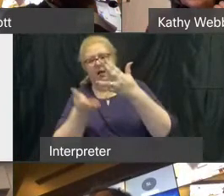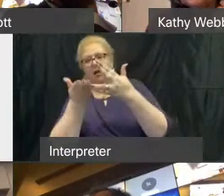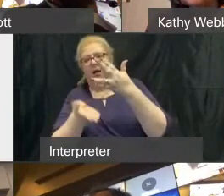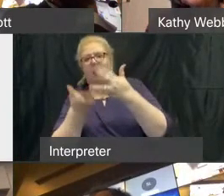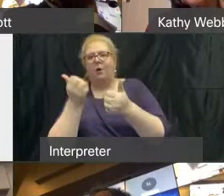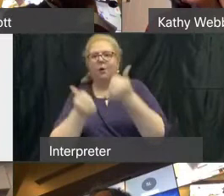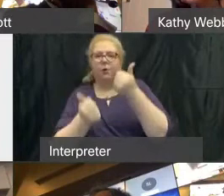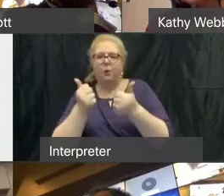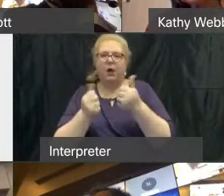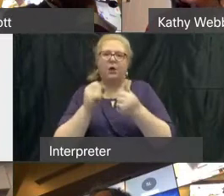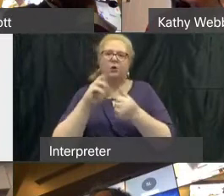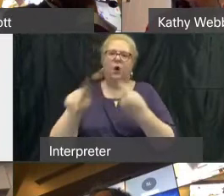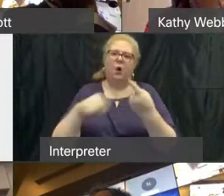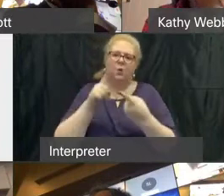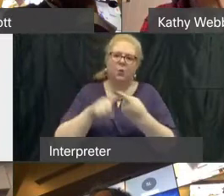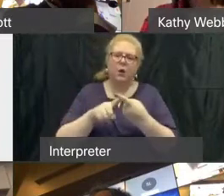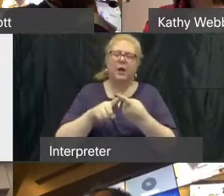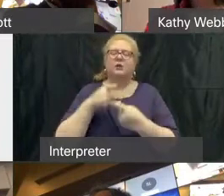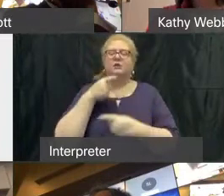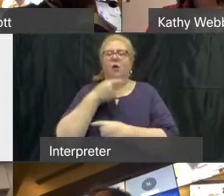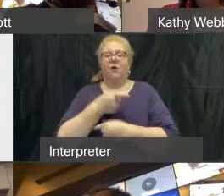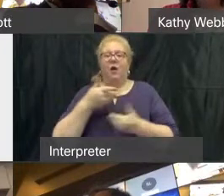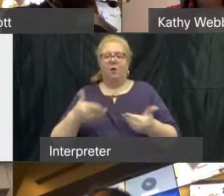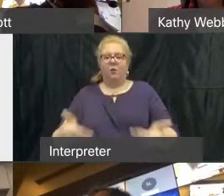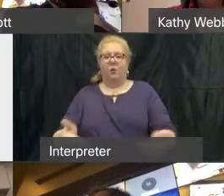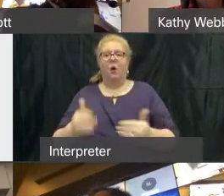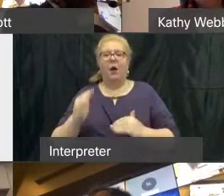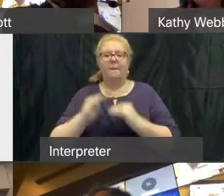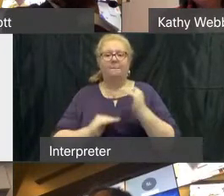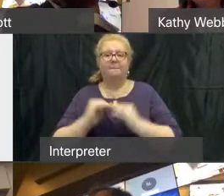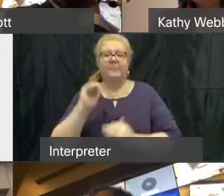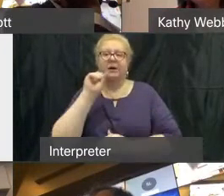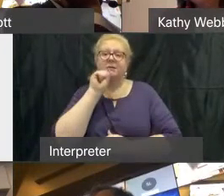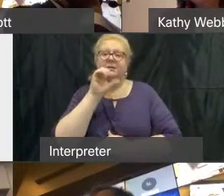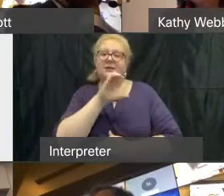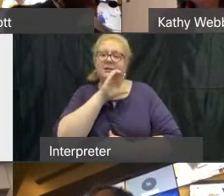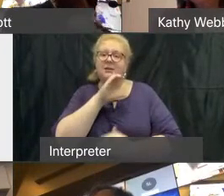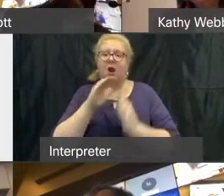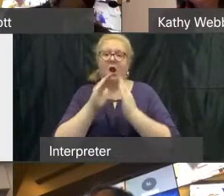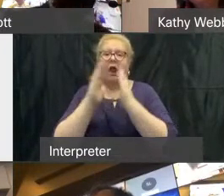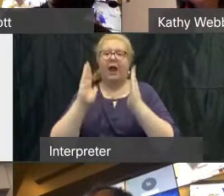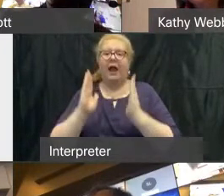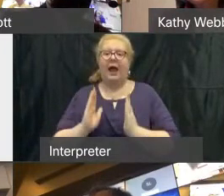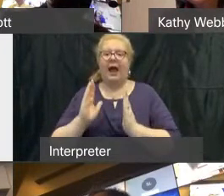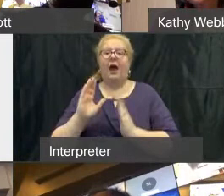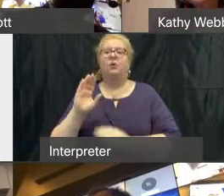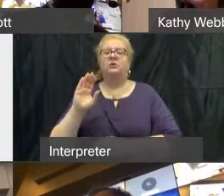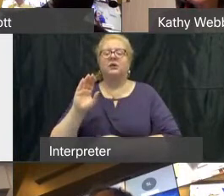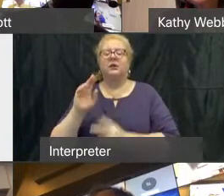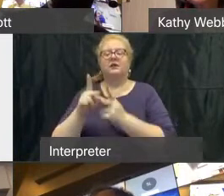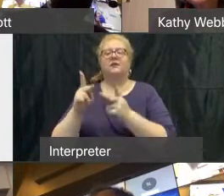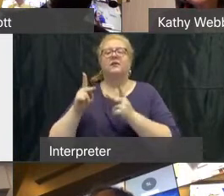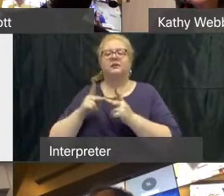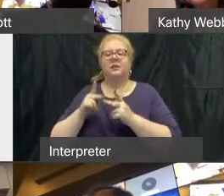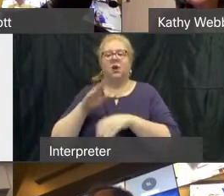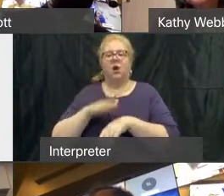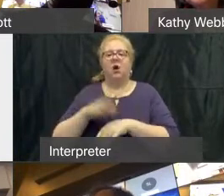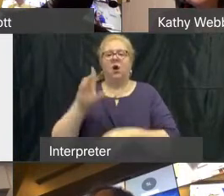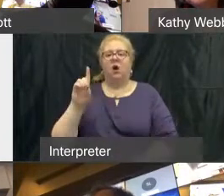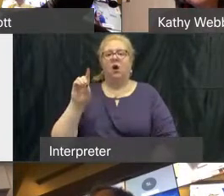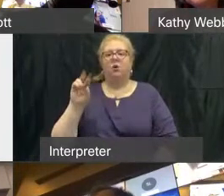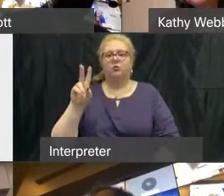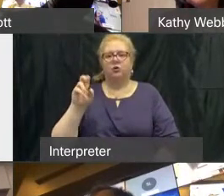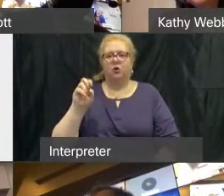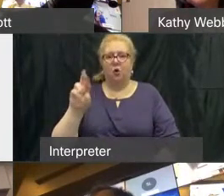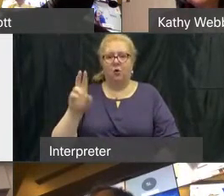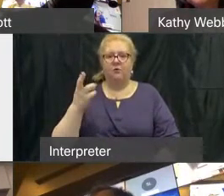building a senior housing facility there on Dover Drive. That's fine. If they're